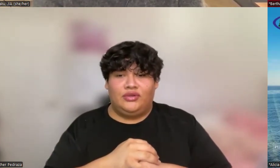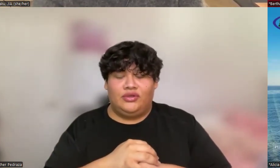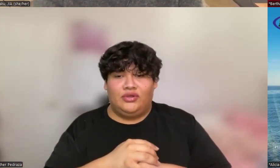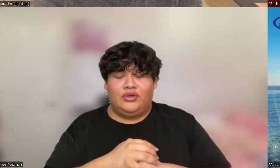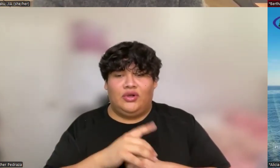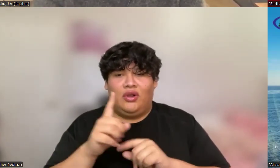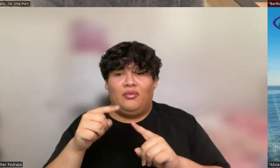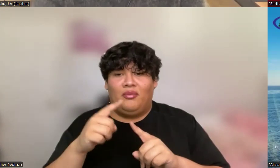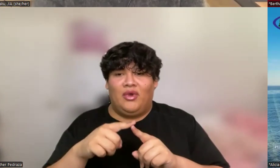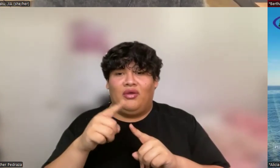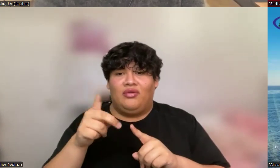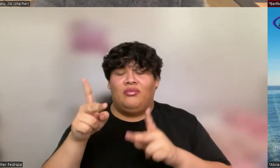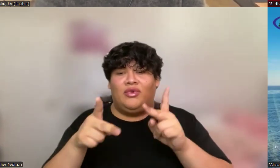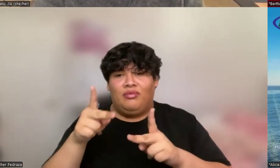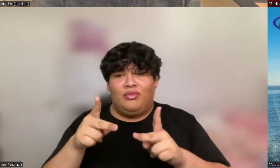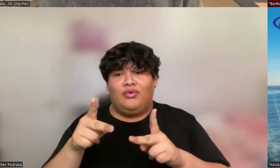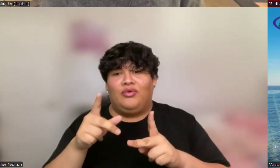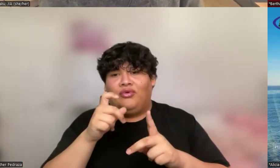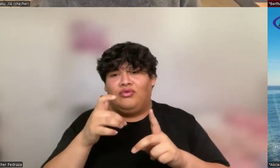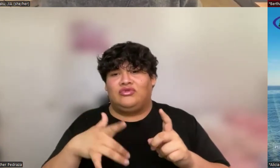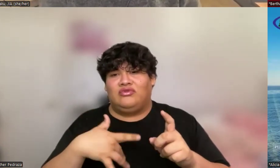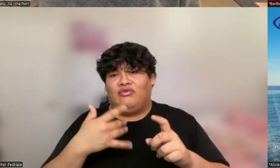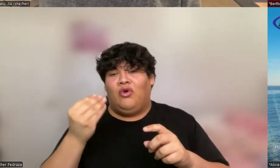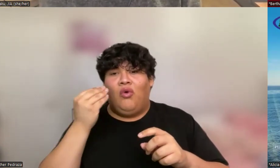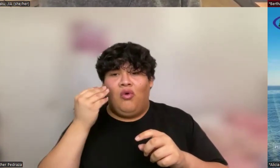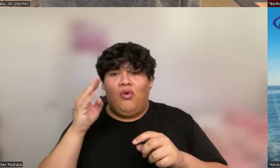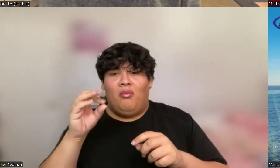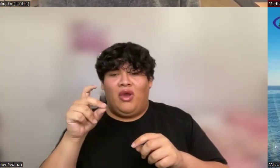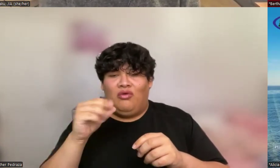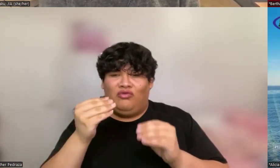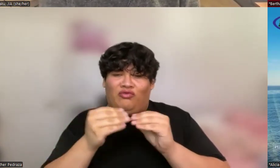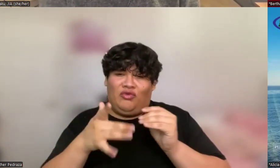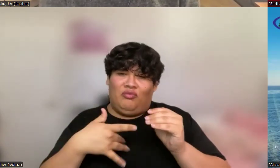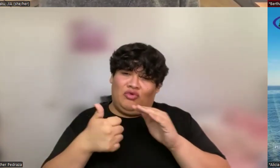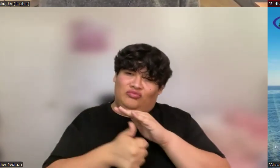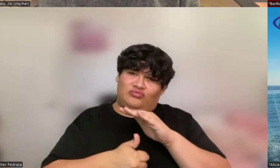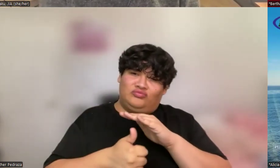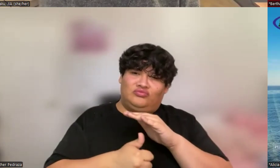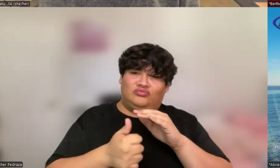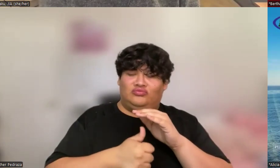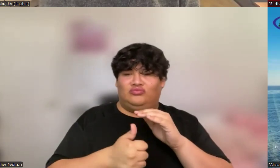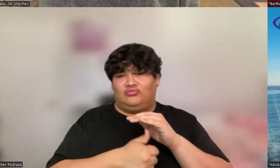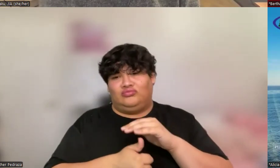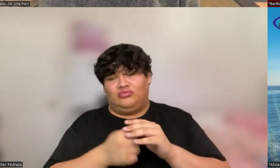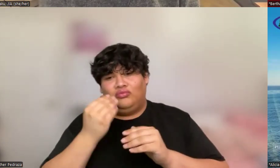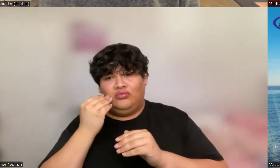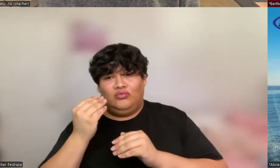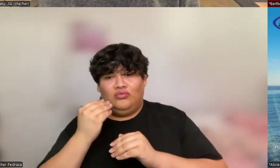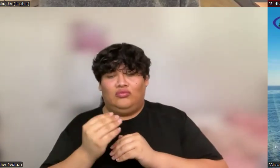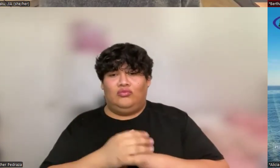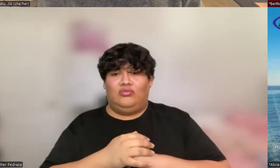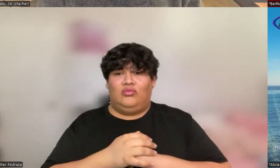regarding individuals who tend to be homebound or more isolated, that I think